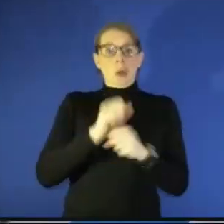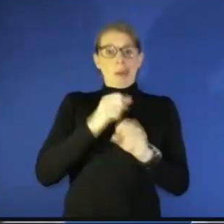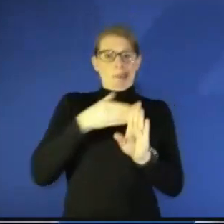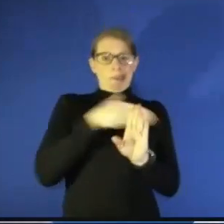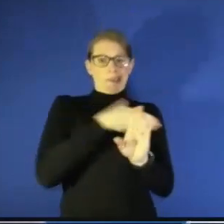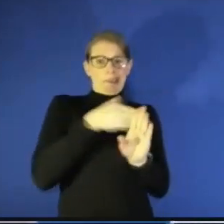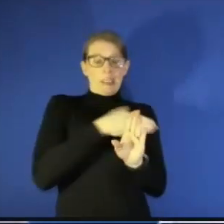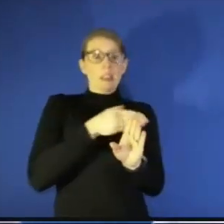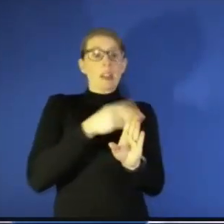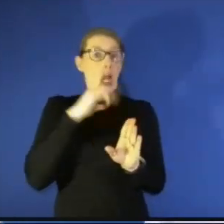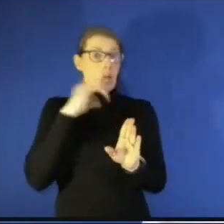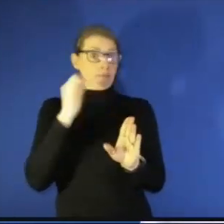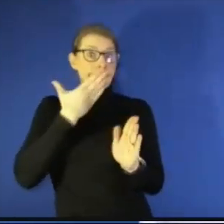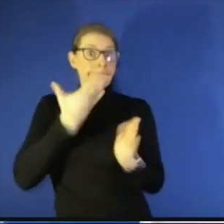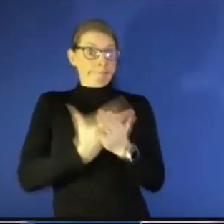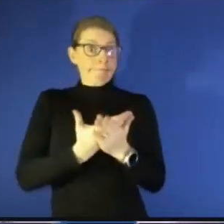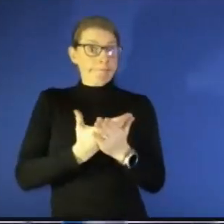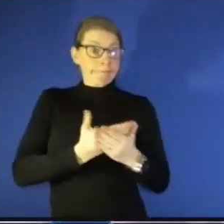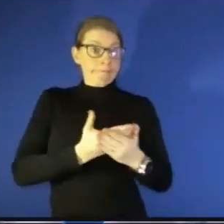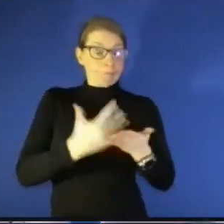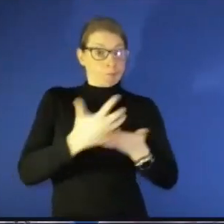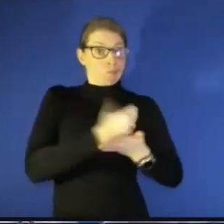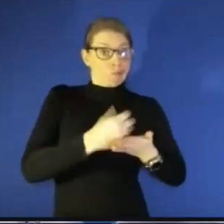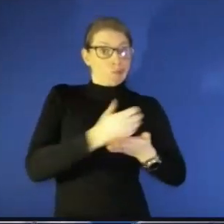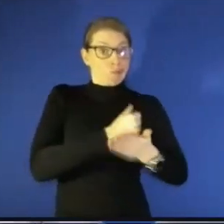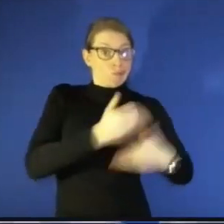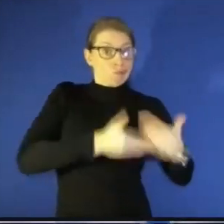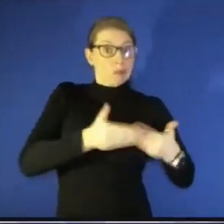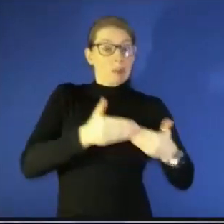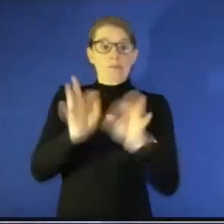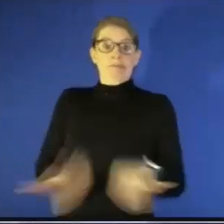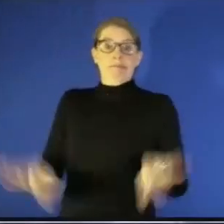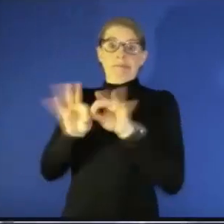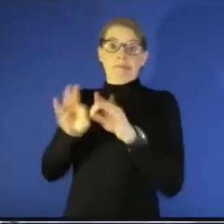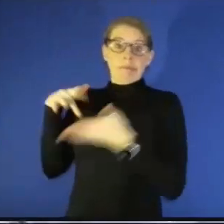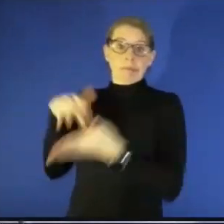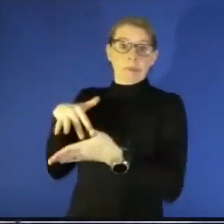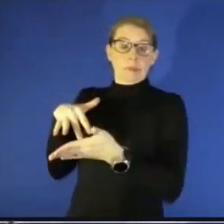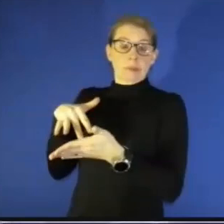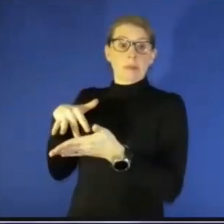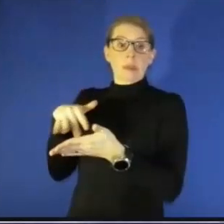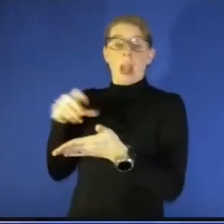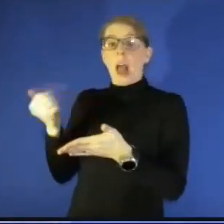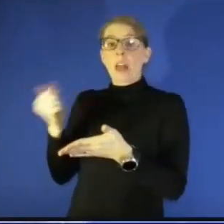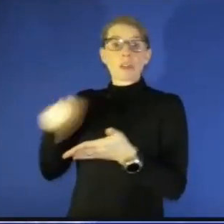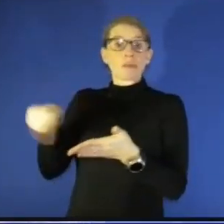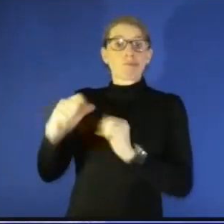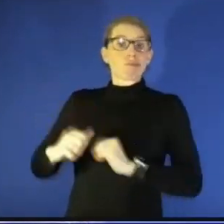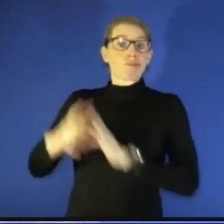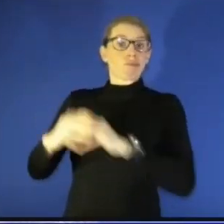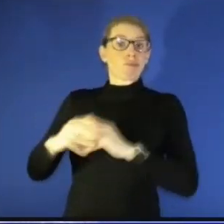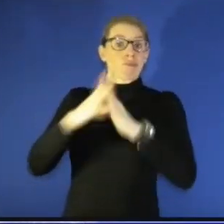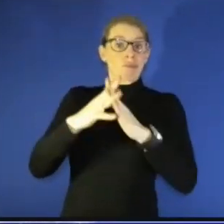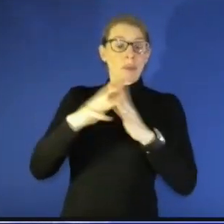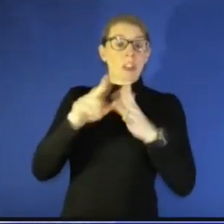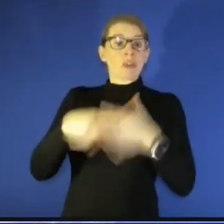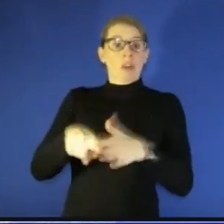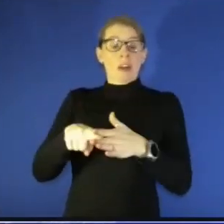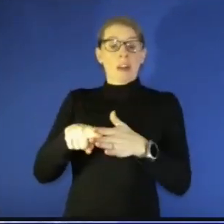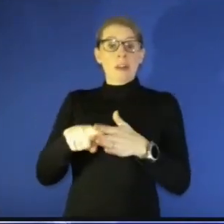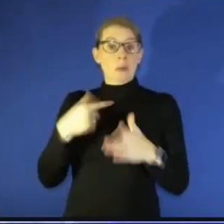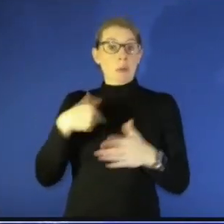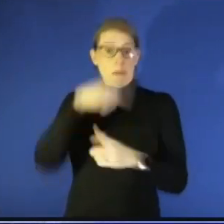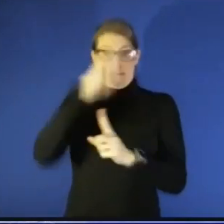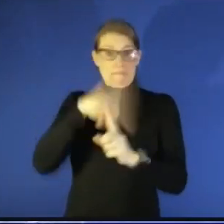so important clinical trials are gearing up, and we are optimistic that it will become the new standard of